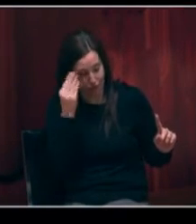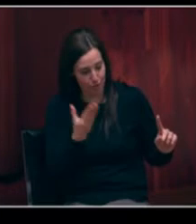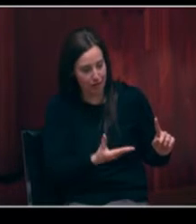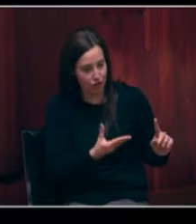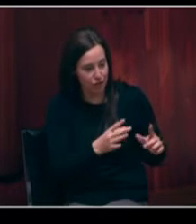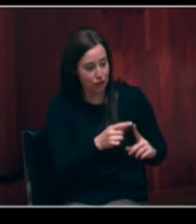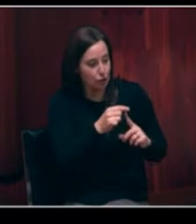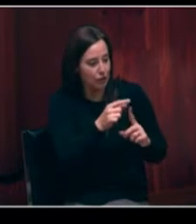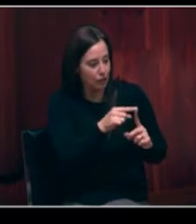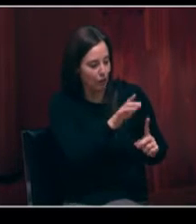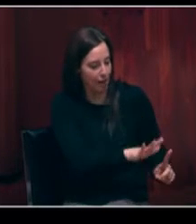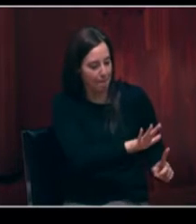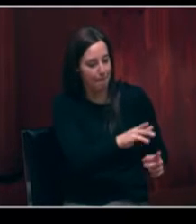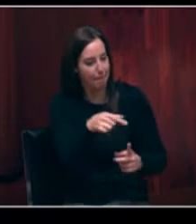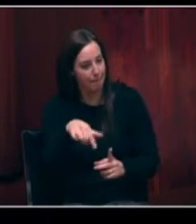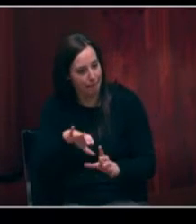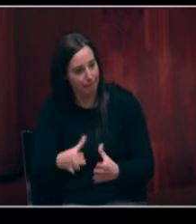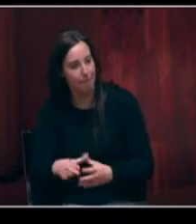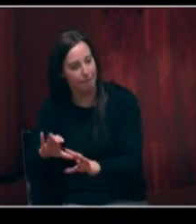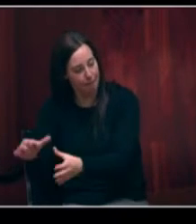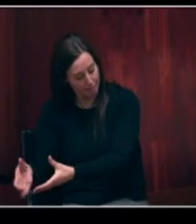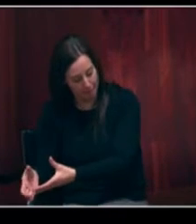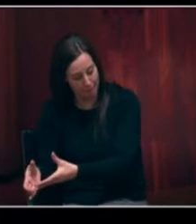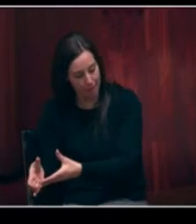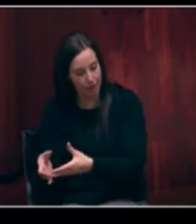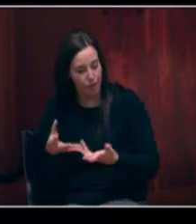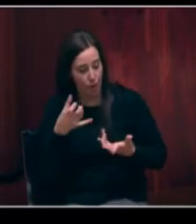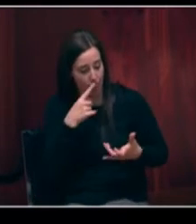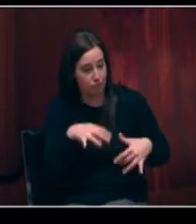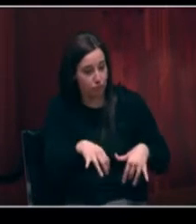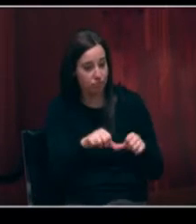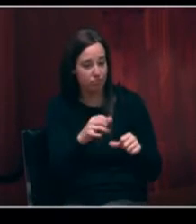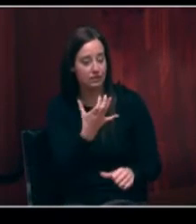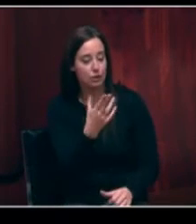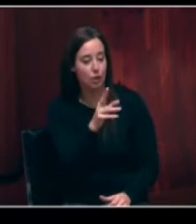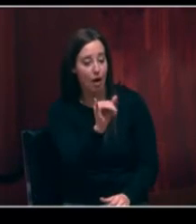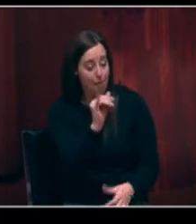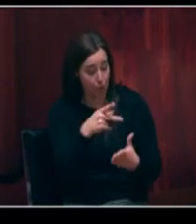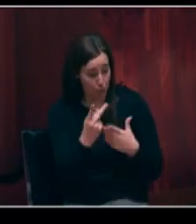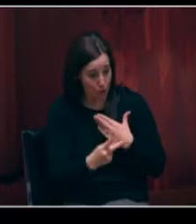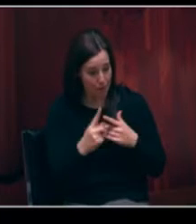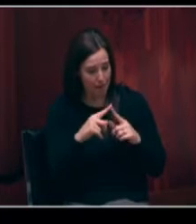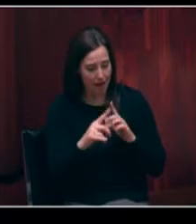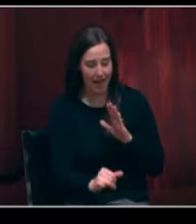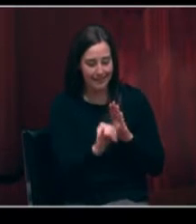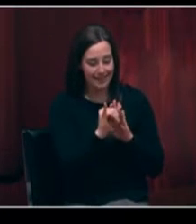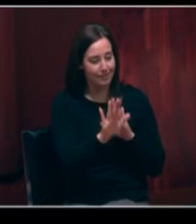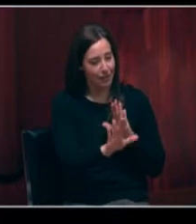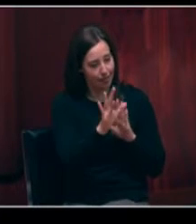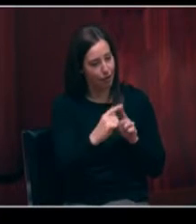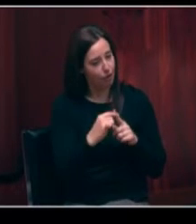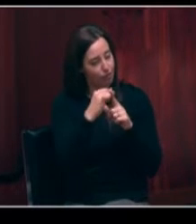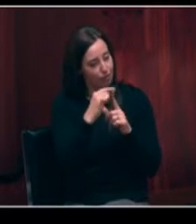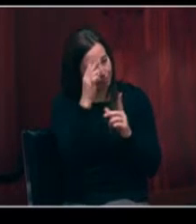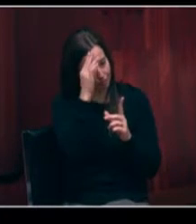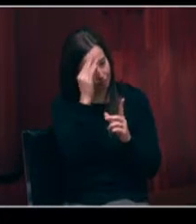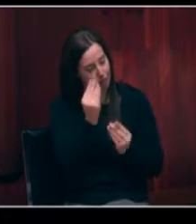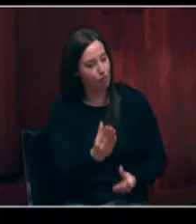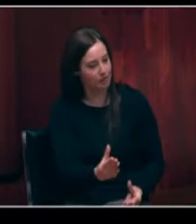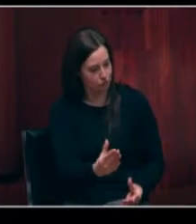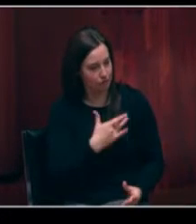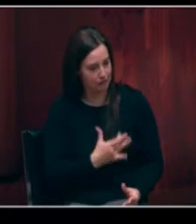from an agency policy is to not only adopt the CUI program, but identify the unique information types that you handle. Because